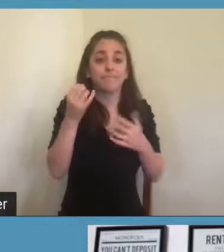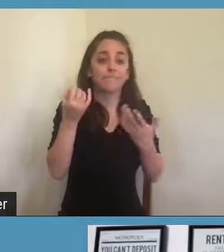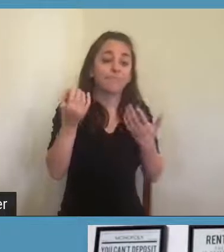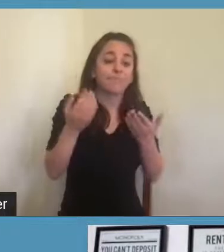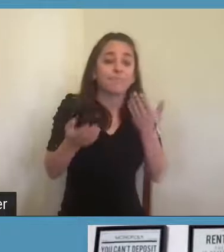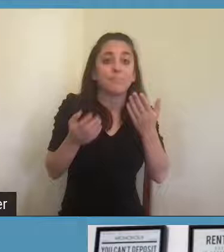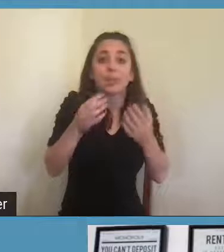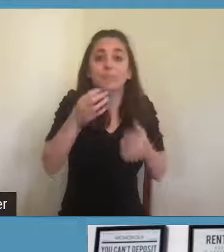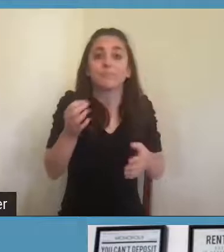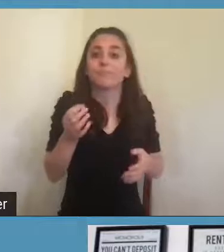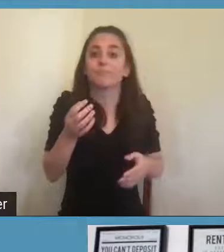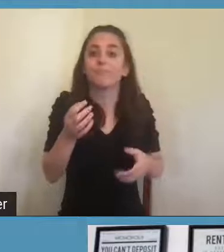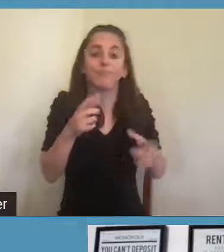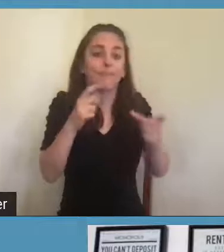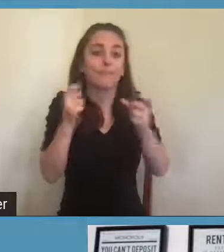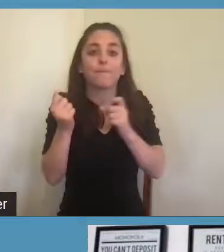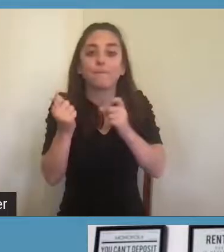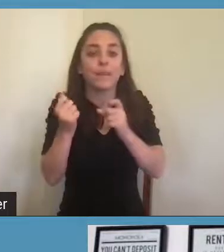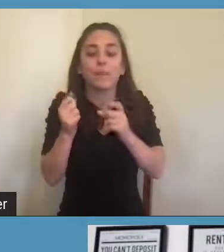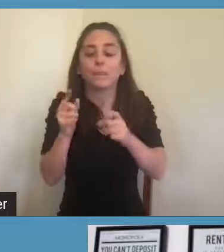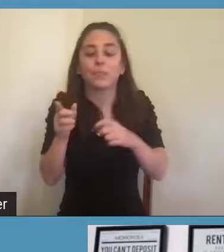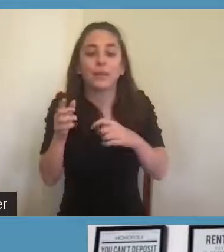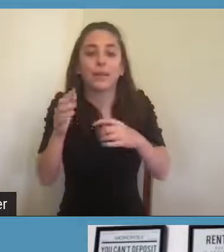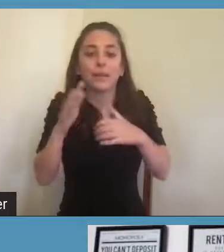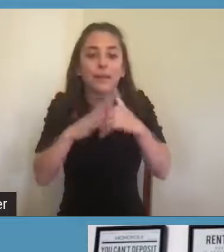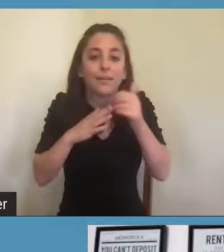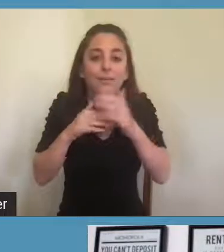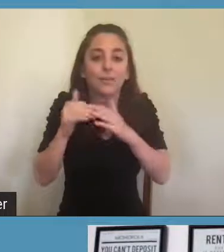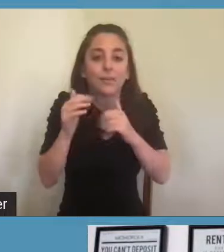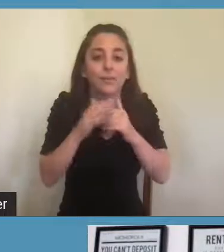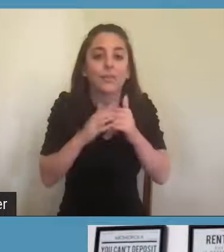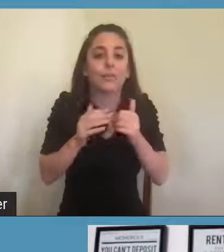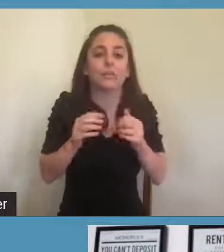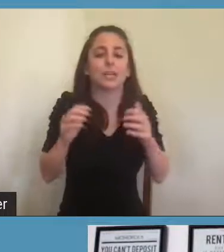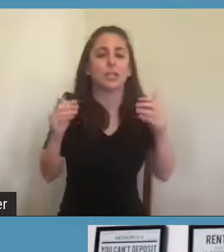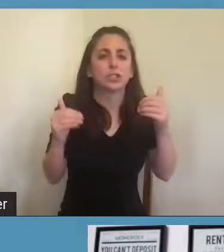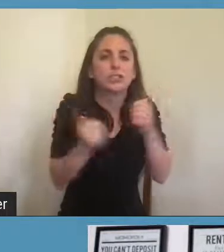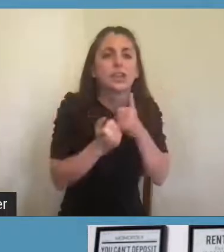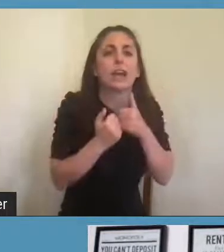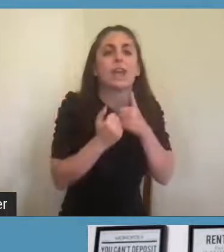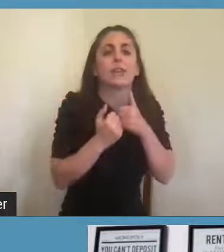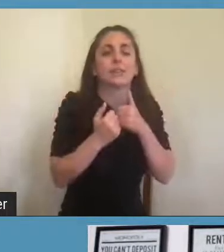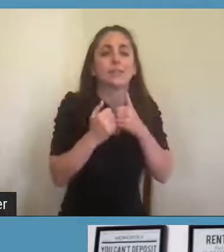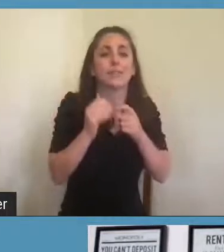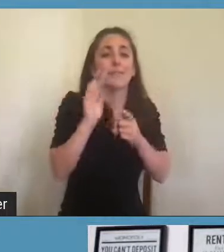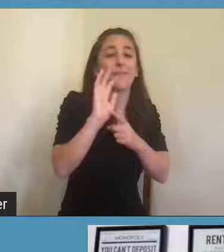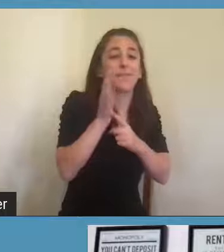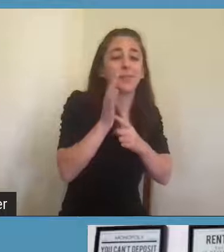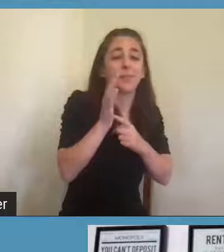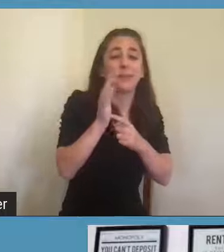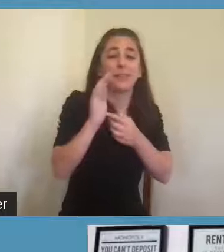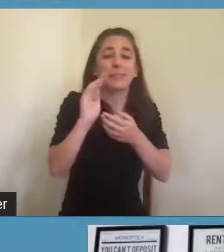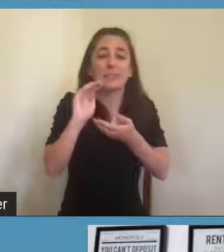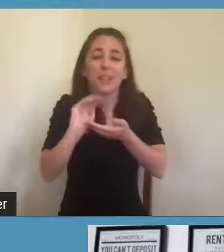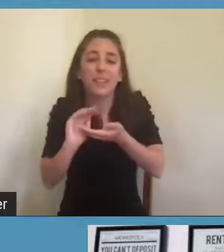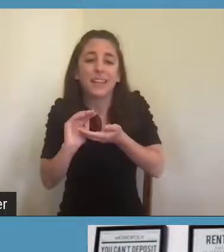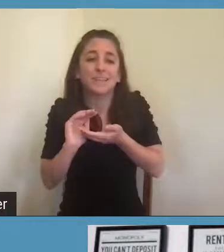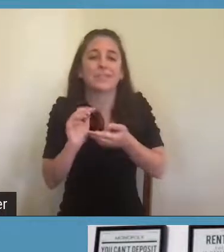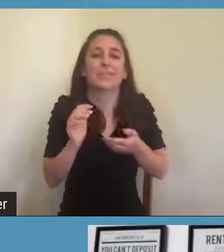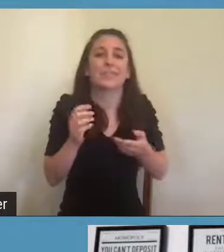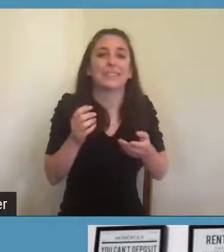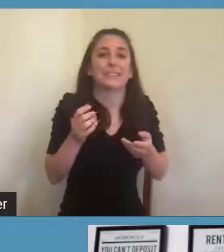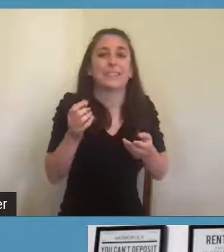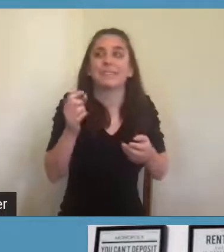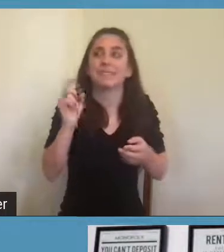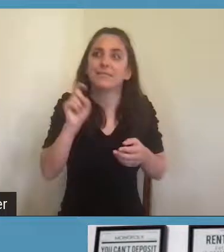I'm coming into a filming situation, I don't even know that person, which means that my challenge is within 5 minutes or less, I have to get them comfortable. I have to get them